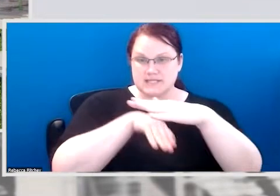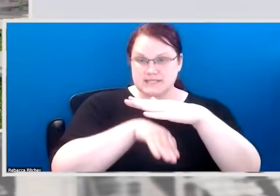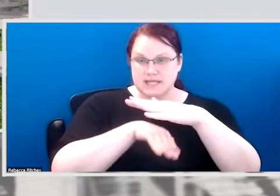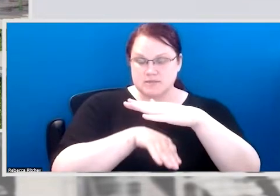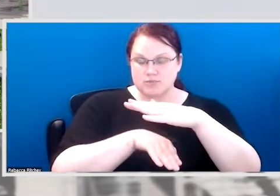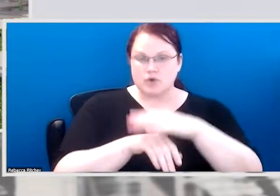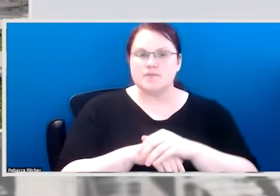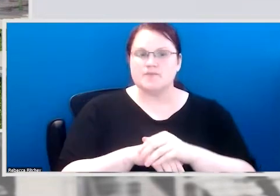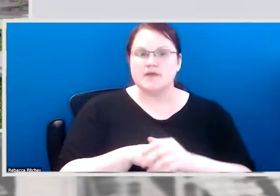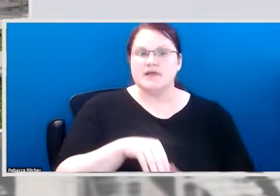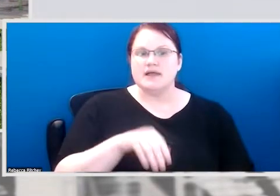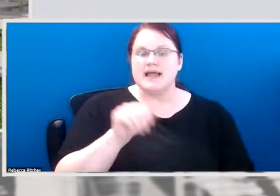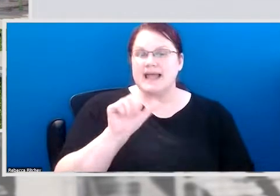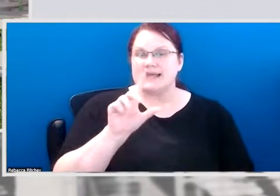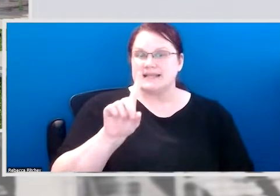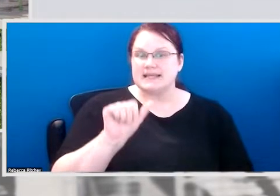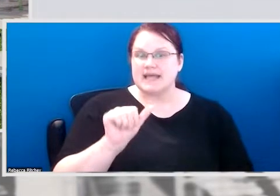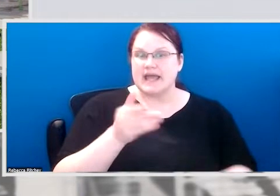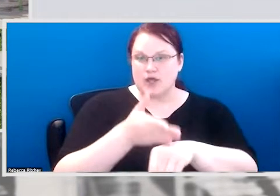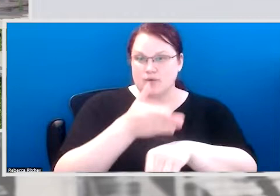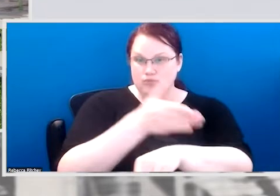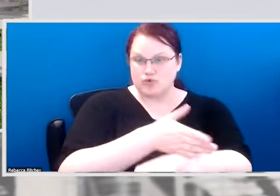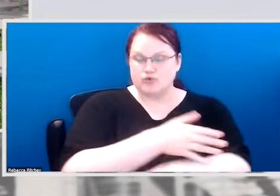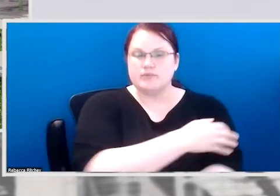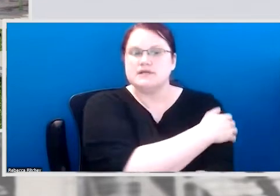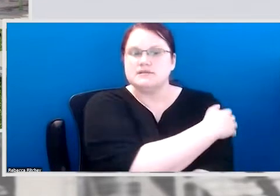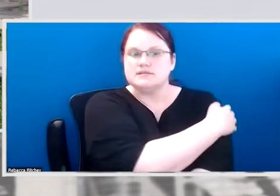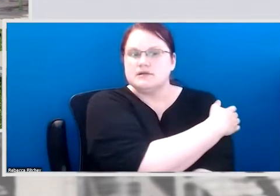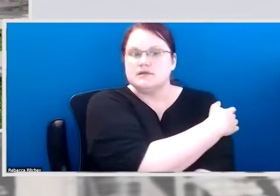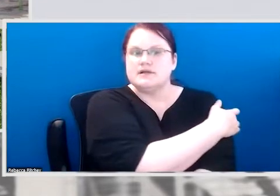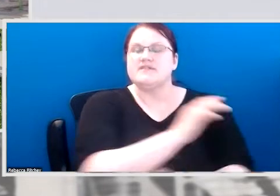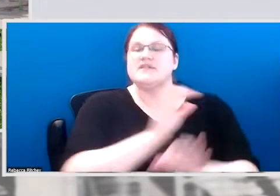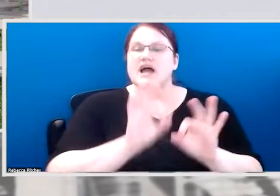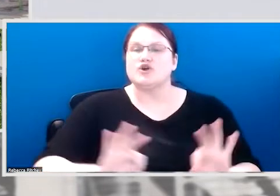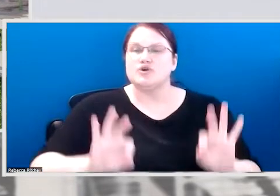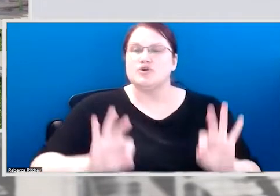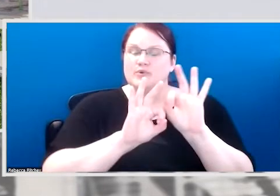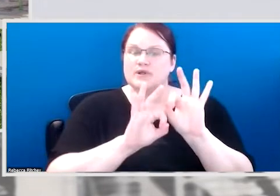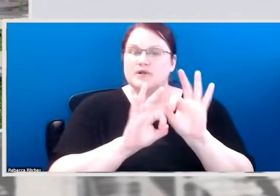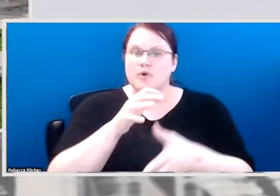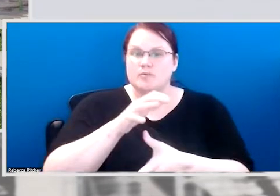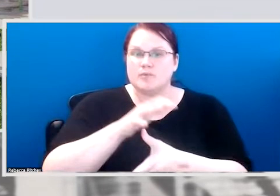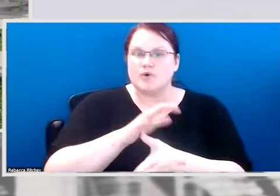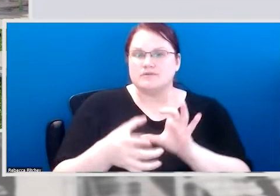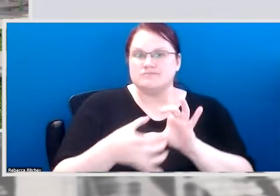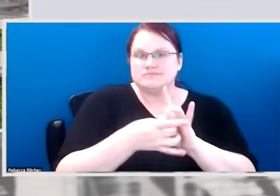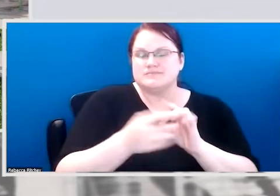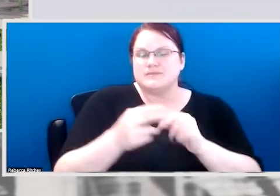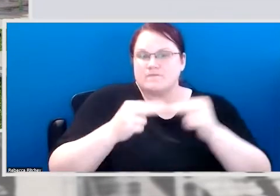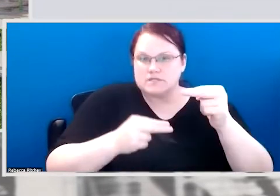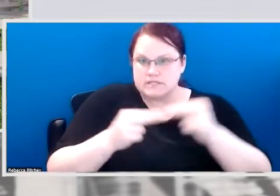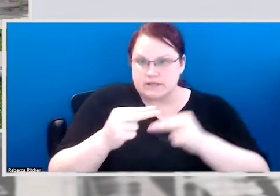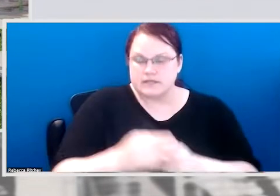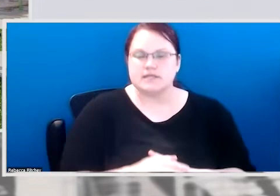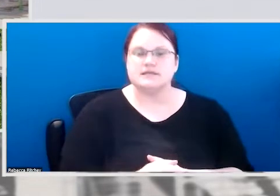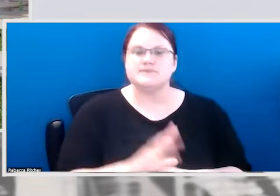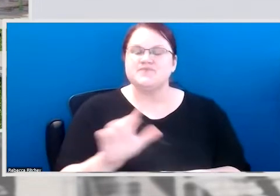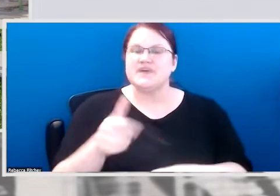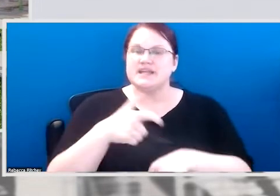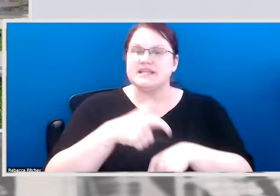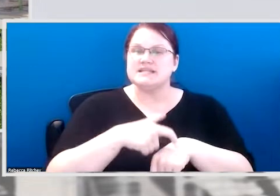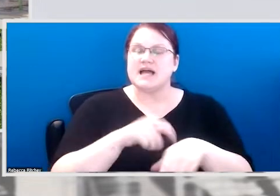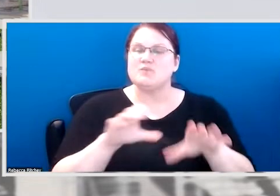are ADA improvements that are a critical priority as it relates to our facilities. And anytime we do